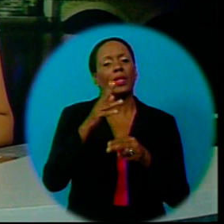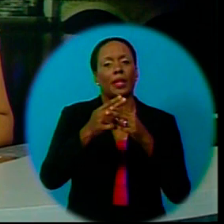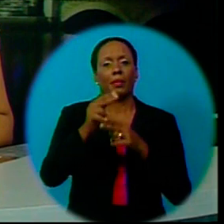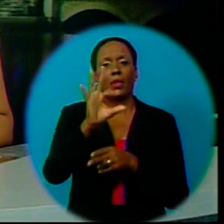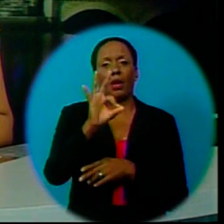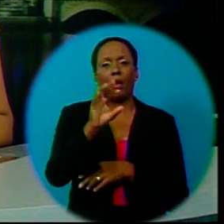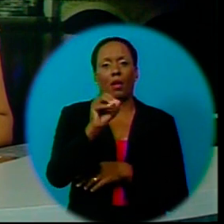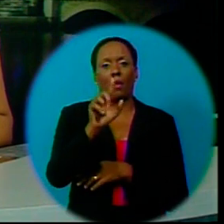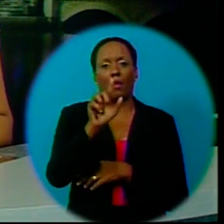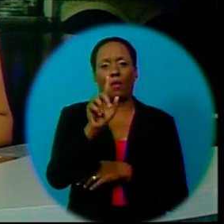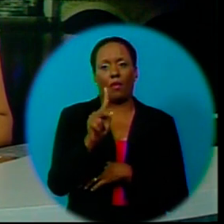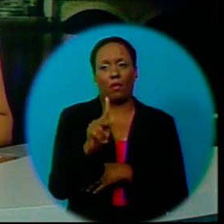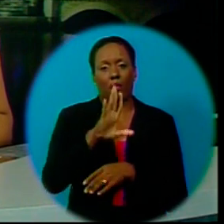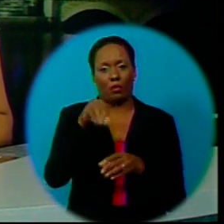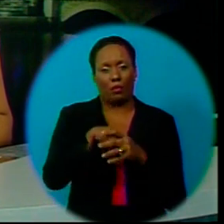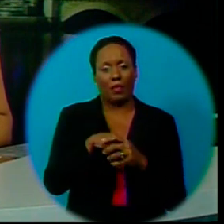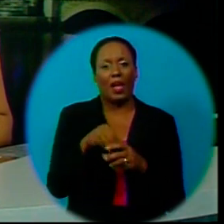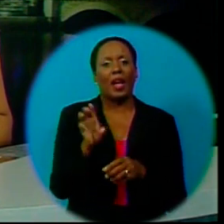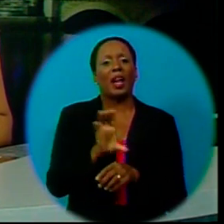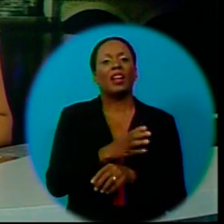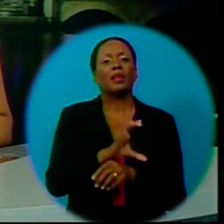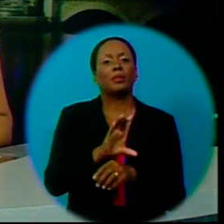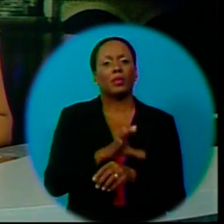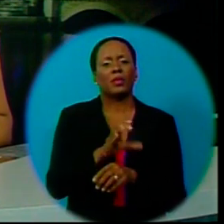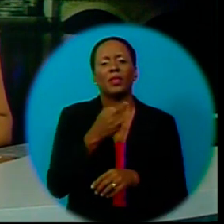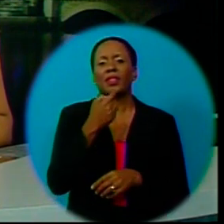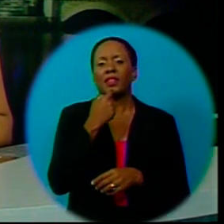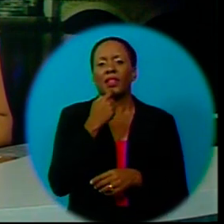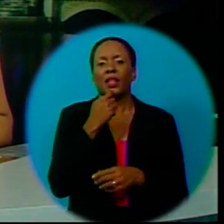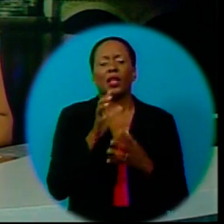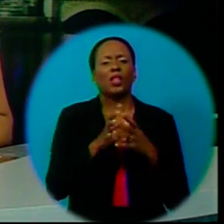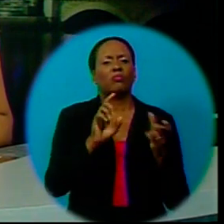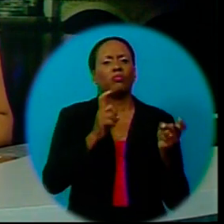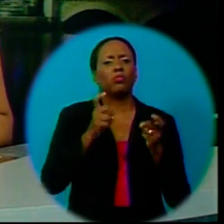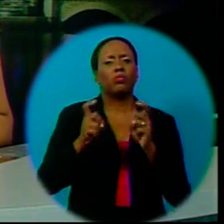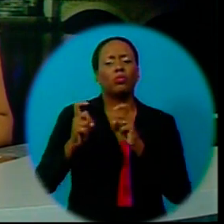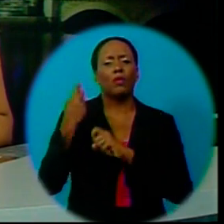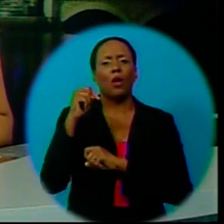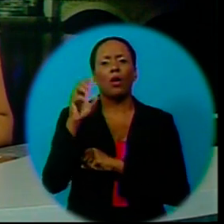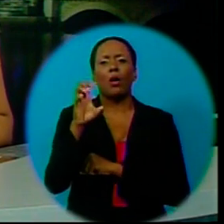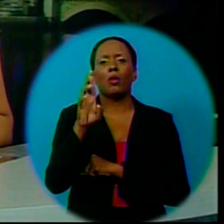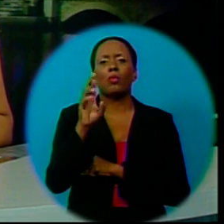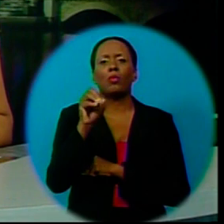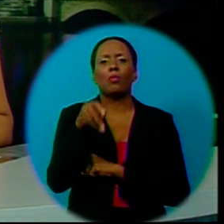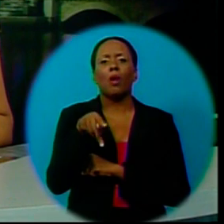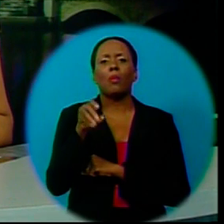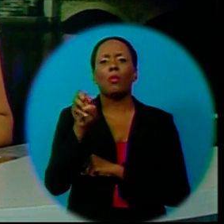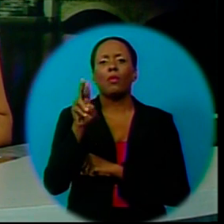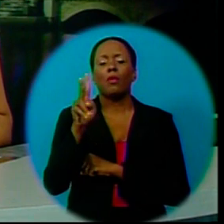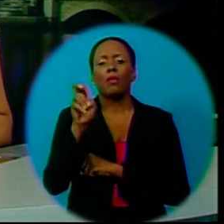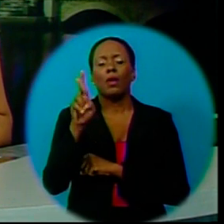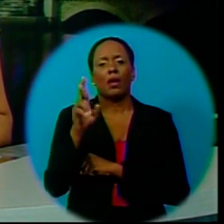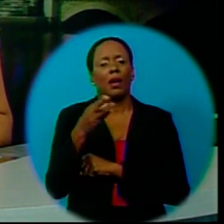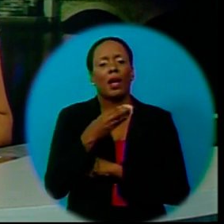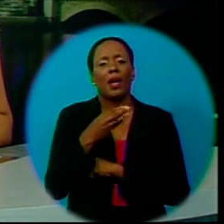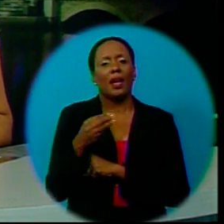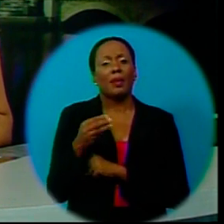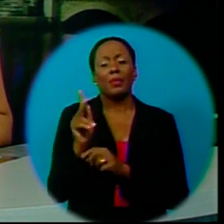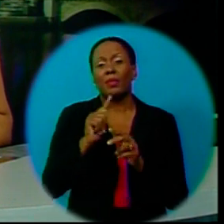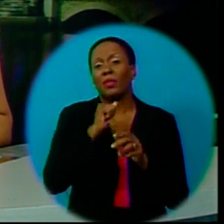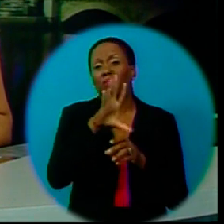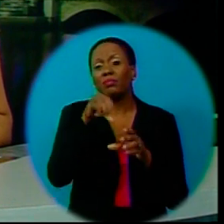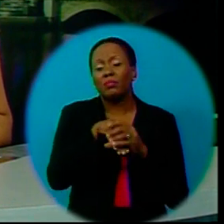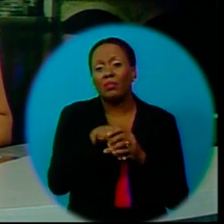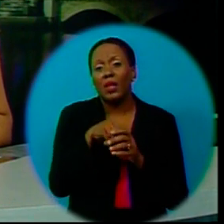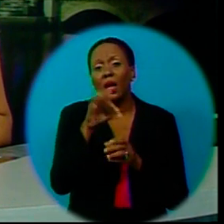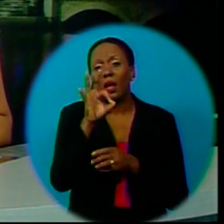music coming out in calypso songs. He says the changes to crop over the years have caused the tradition to lose its essence. The officer